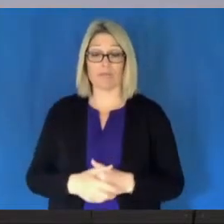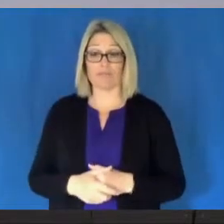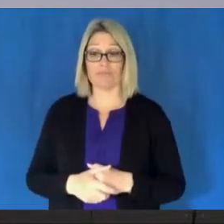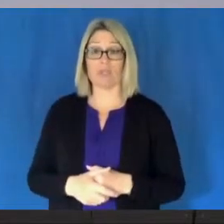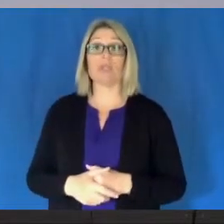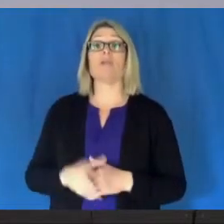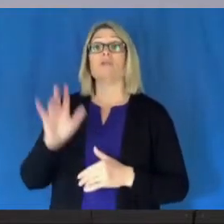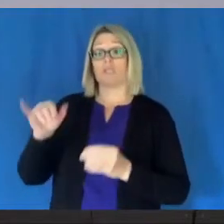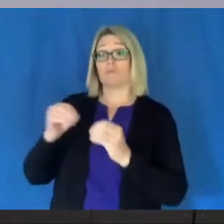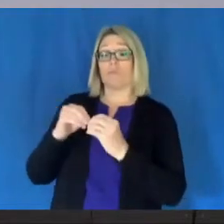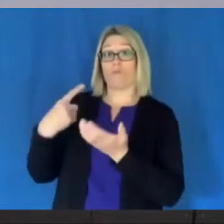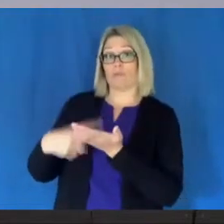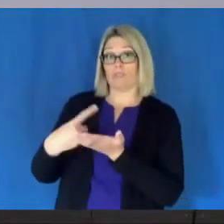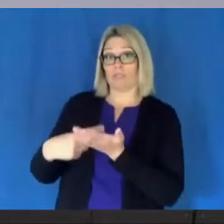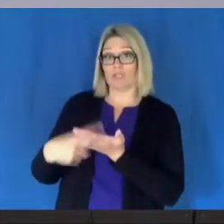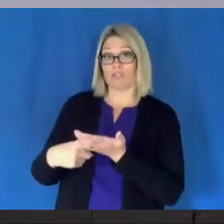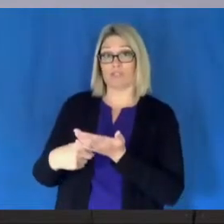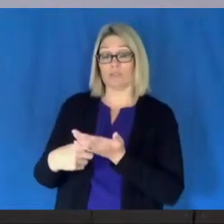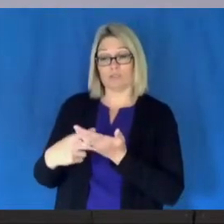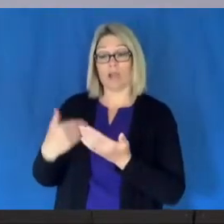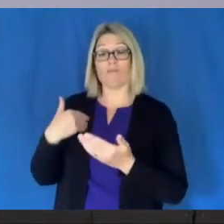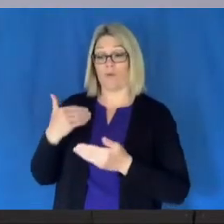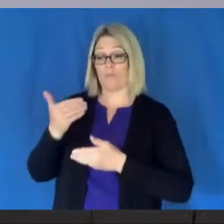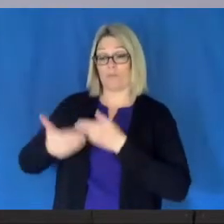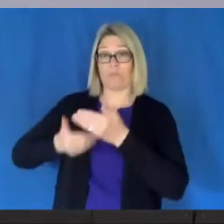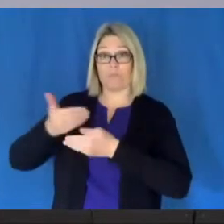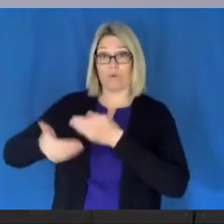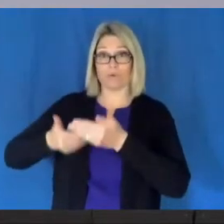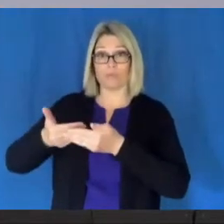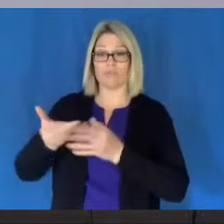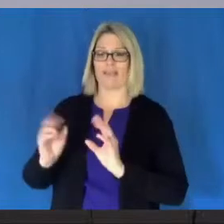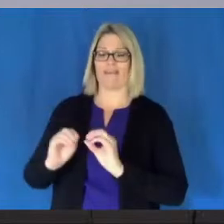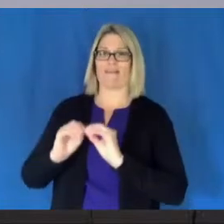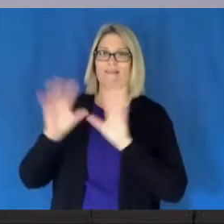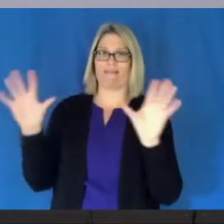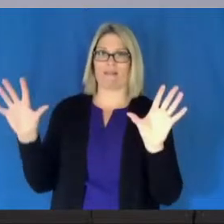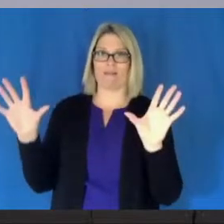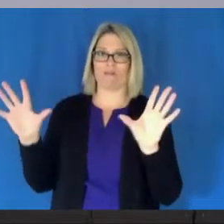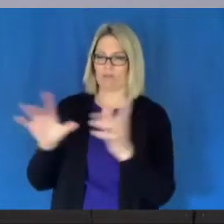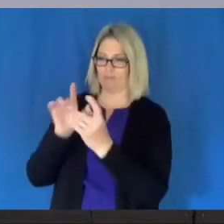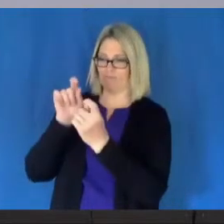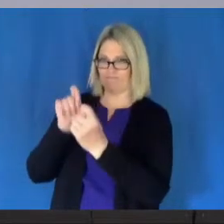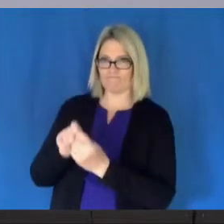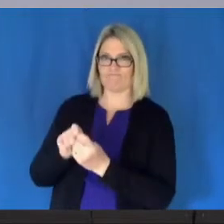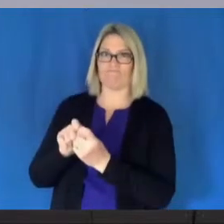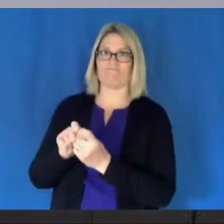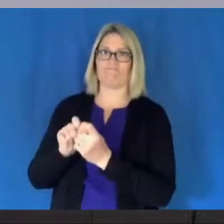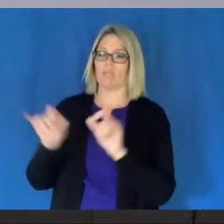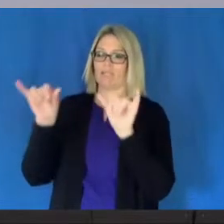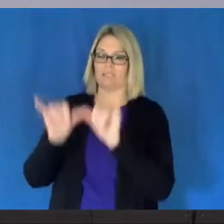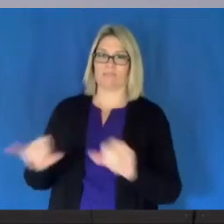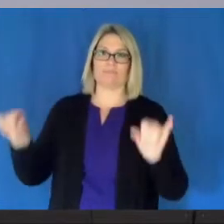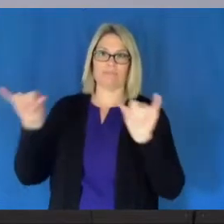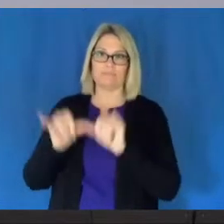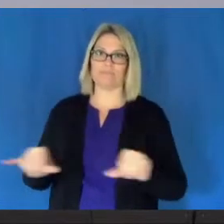discussion to make sure that the process is very clear and consistent